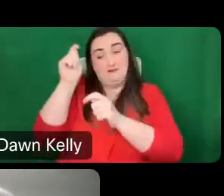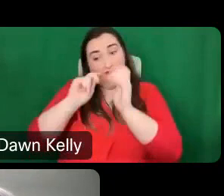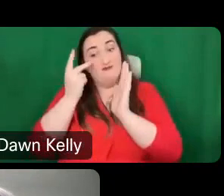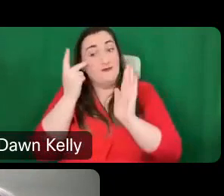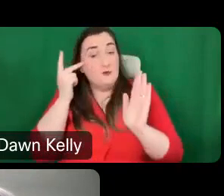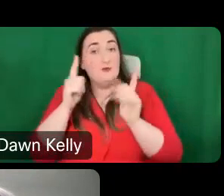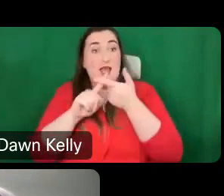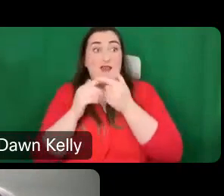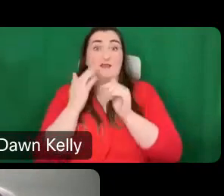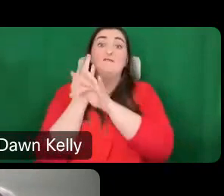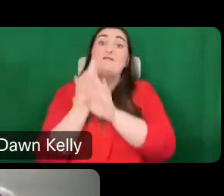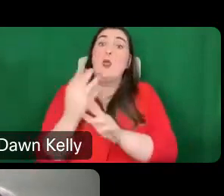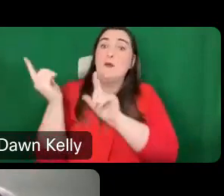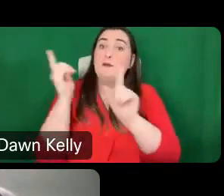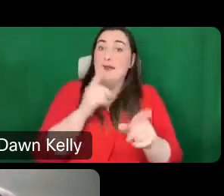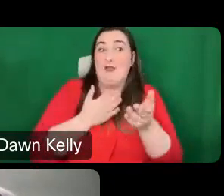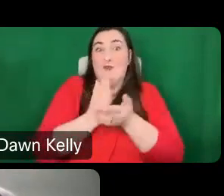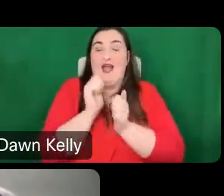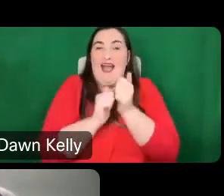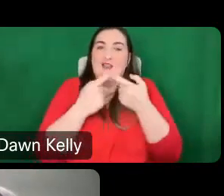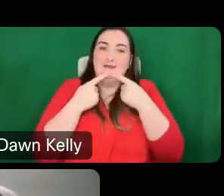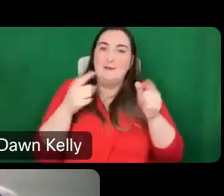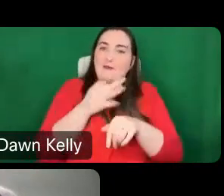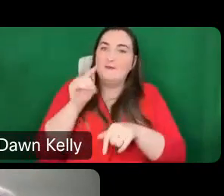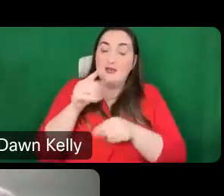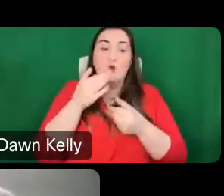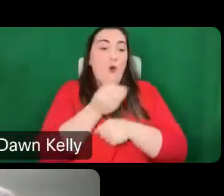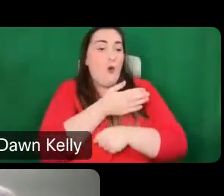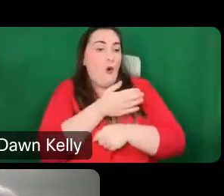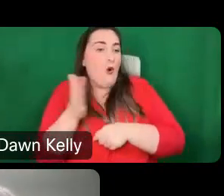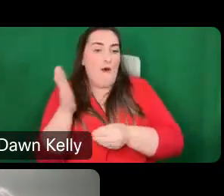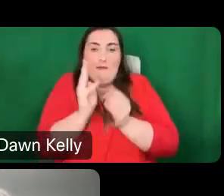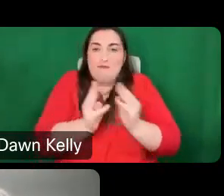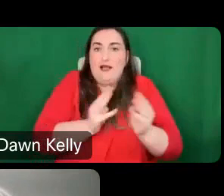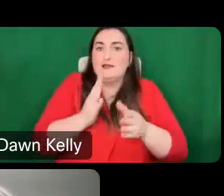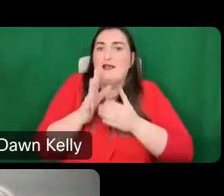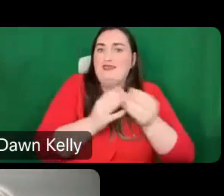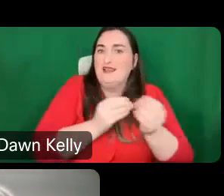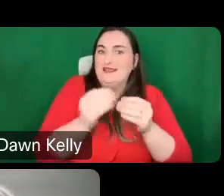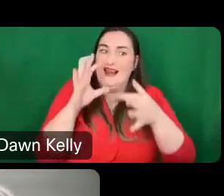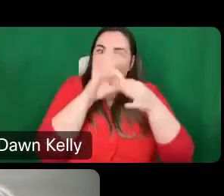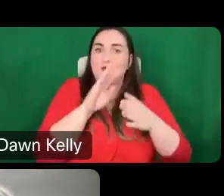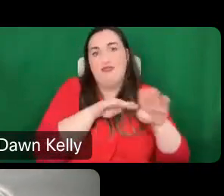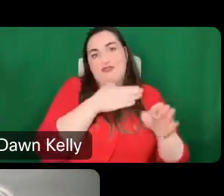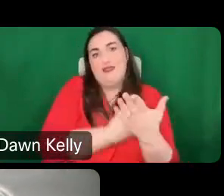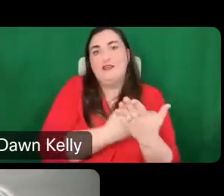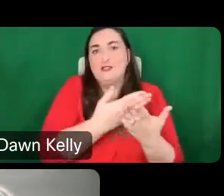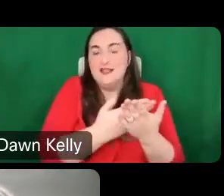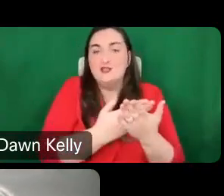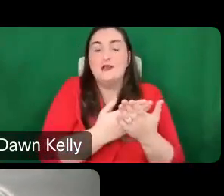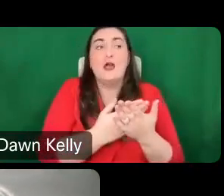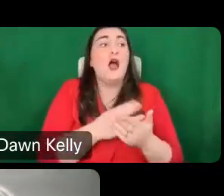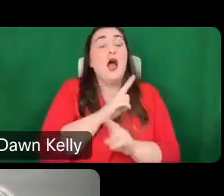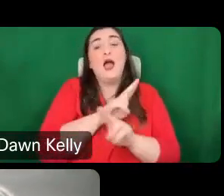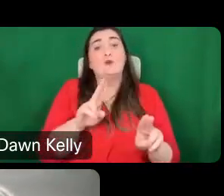up actions taken from that. So there's all the practical arrangements around that, and they're not to be. I wouldn't